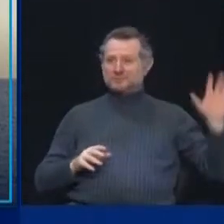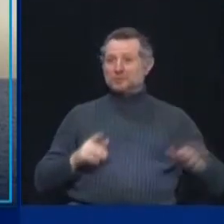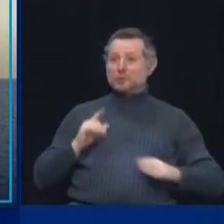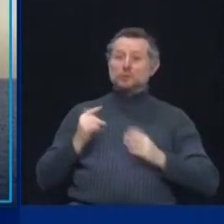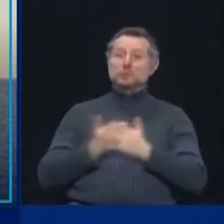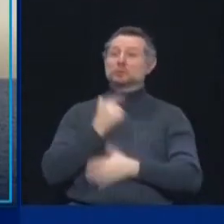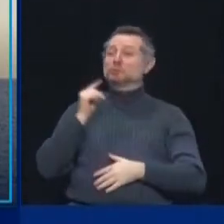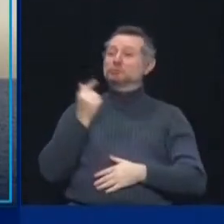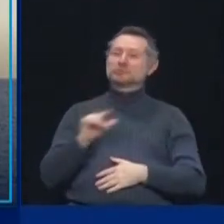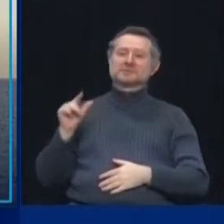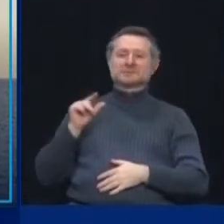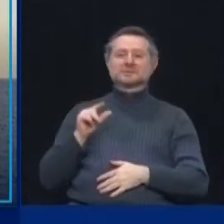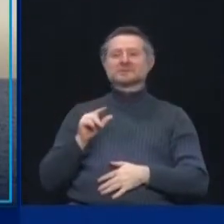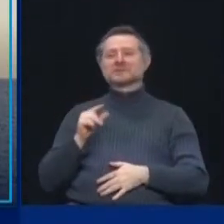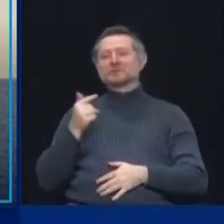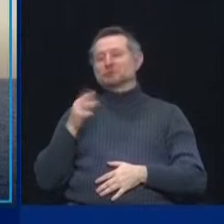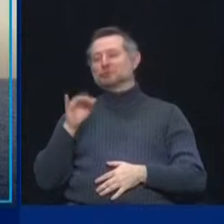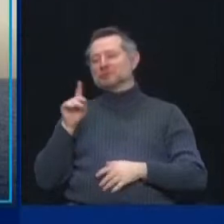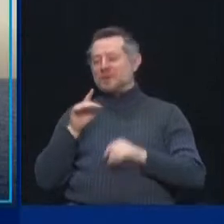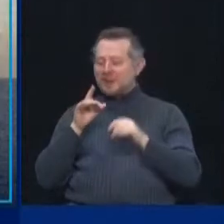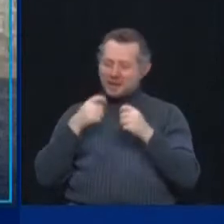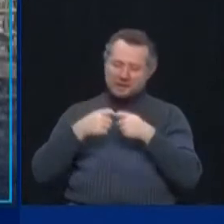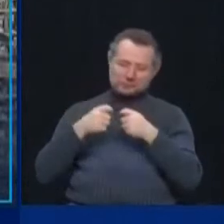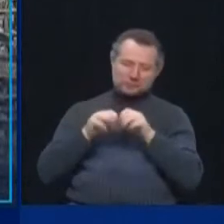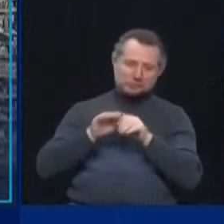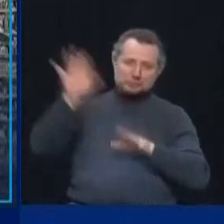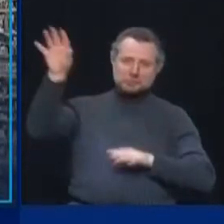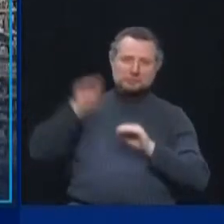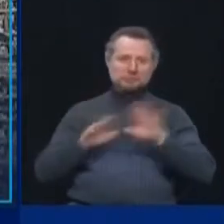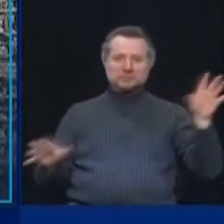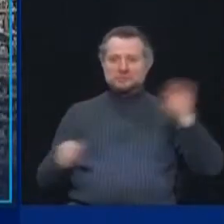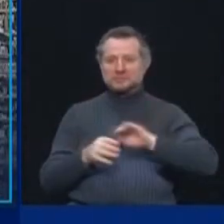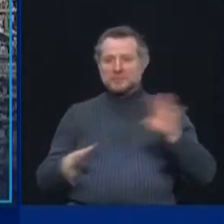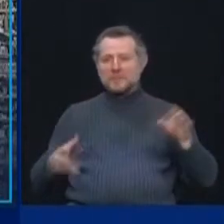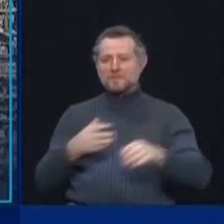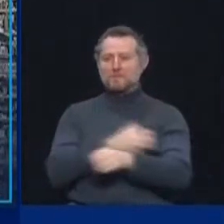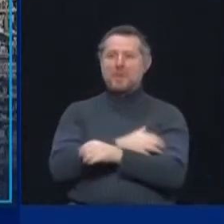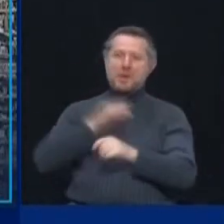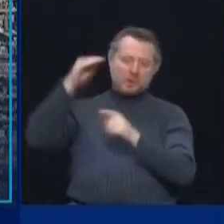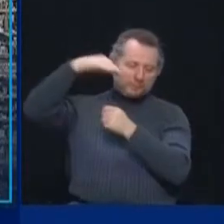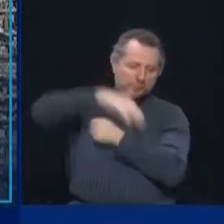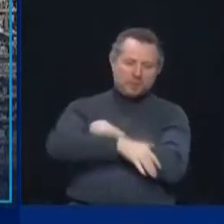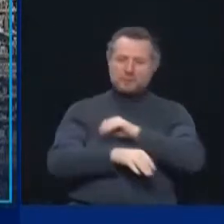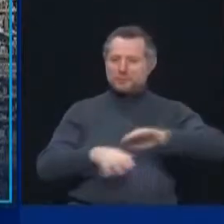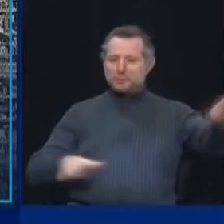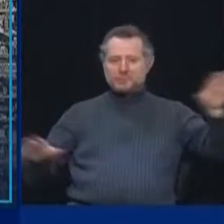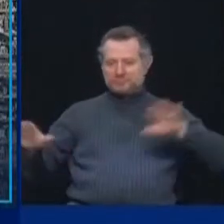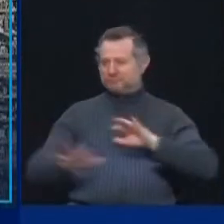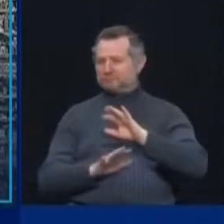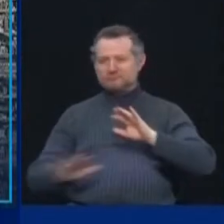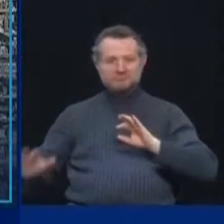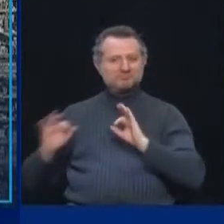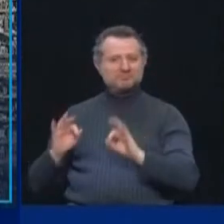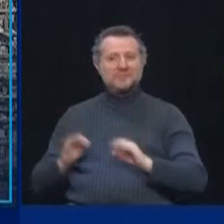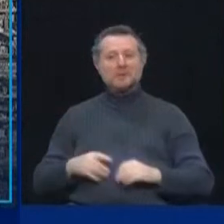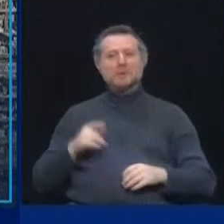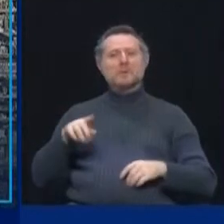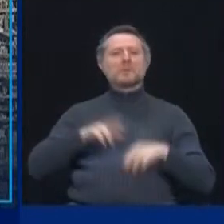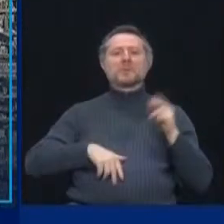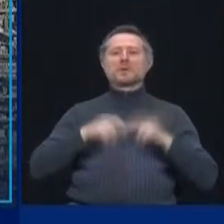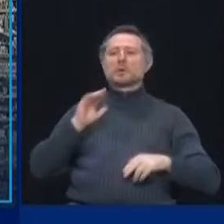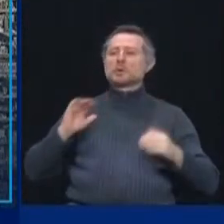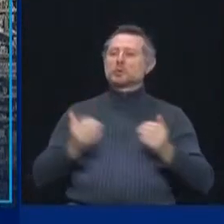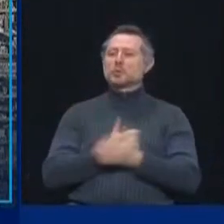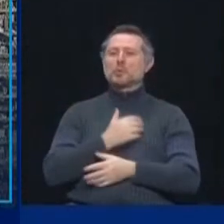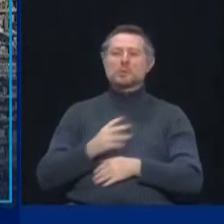transmission grid to bring all that power to downstate New York, which is where we use it. We're going to build a new west